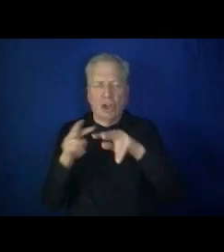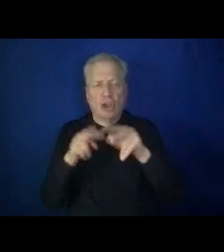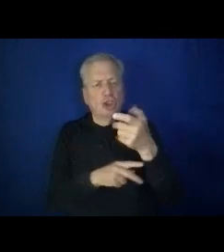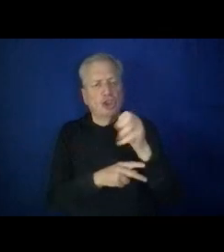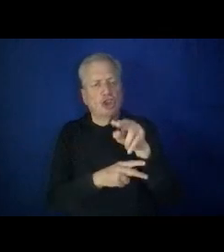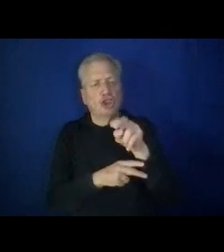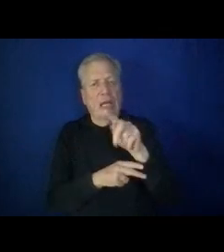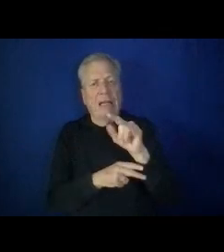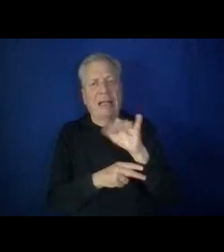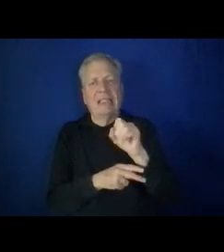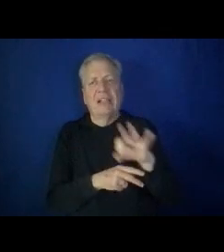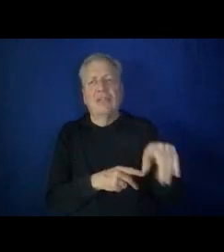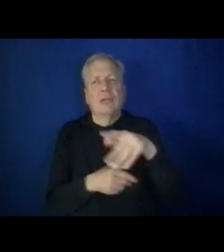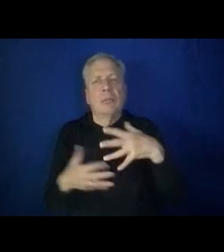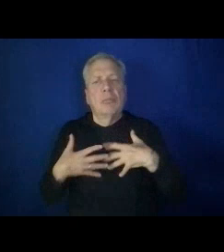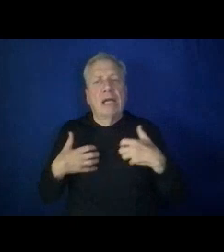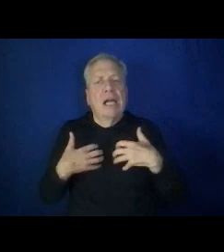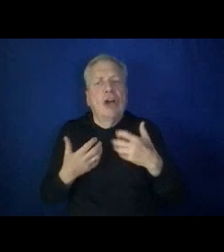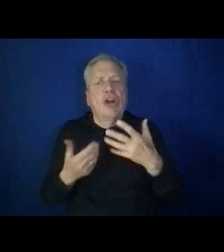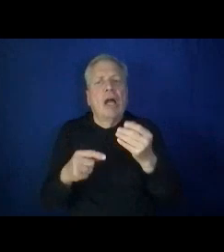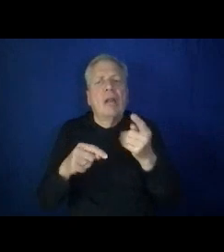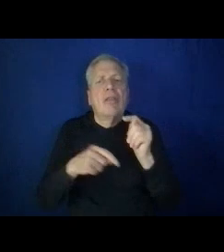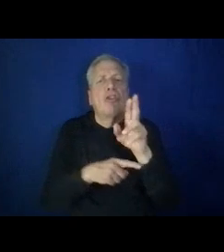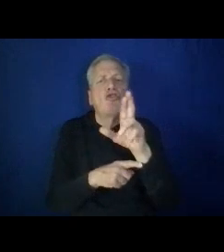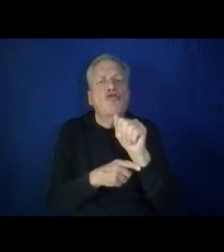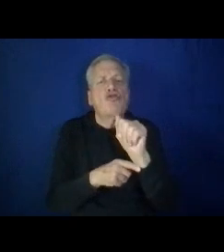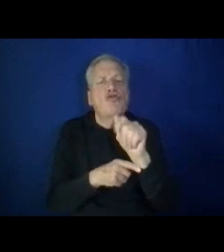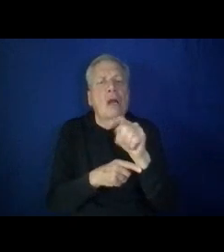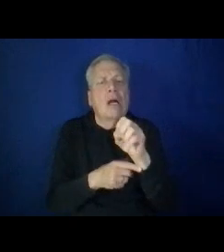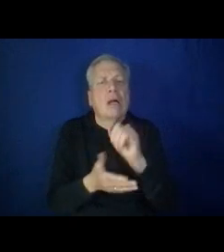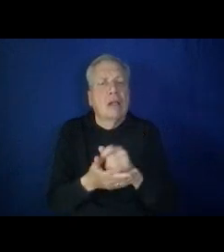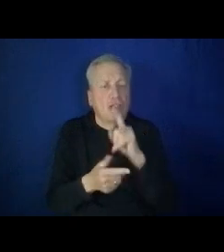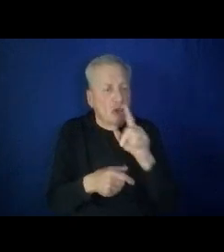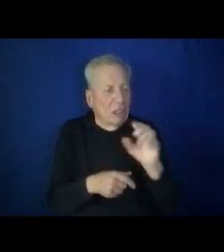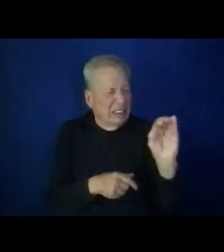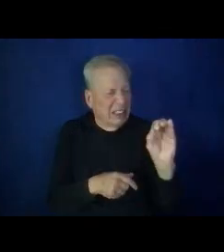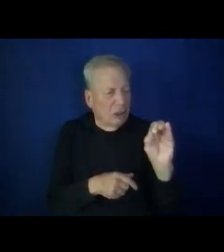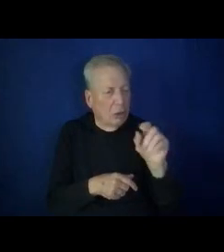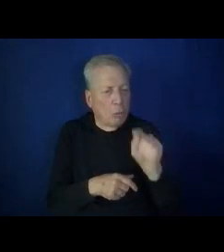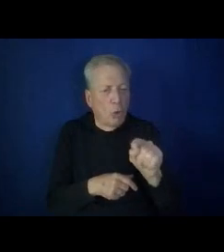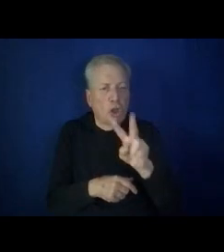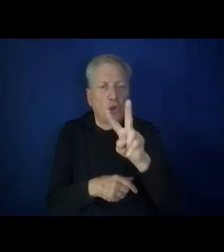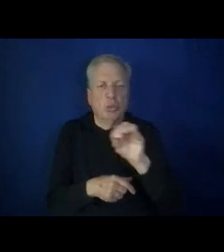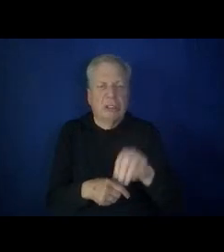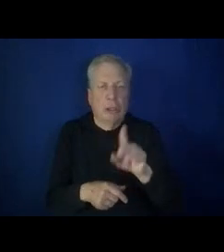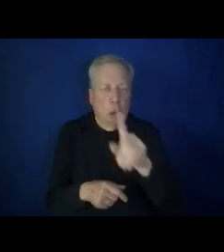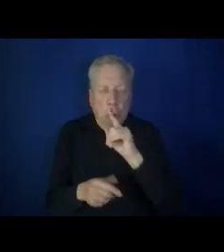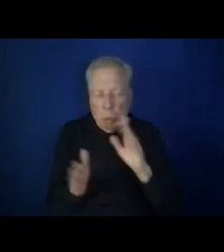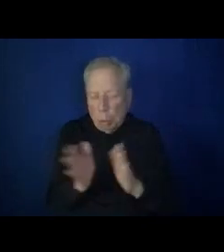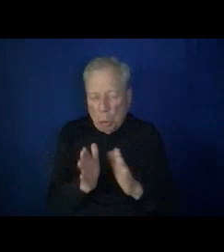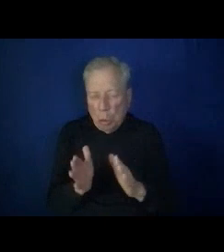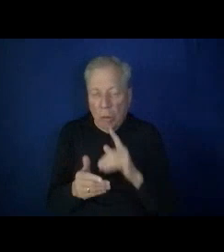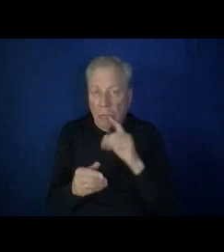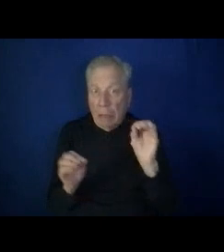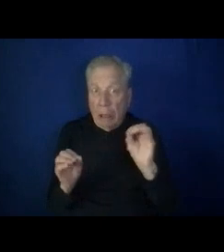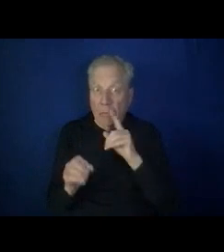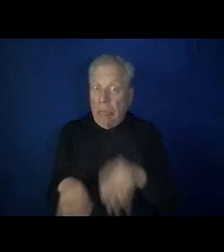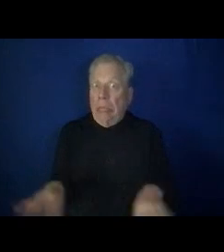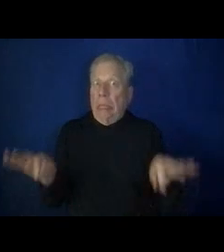bears, our rate of inbreeding is only 0.2%, so it's very low, nothing critical yet.